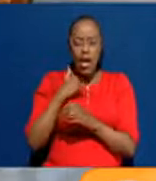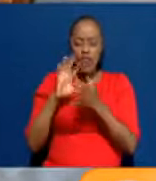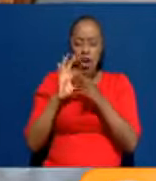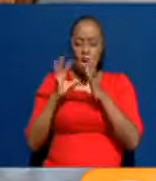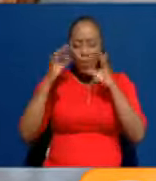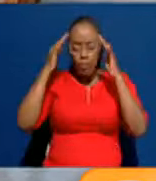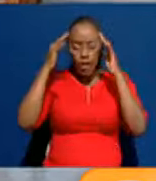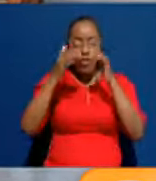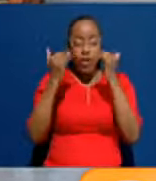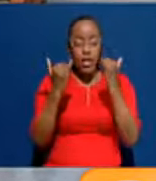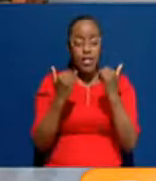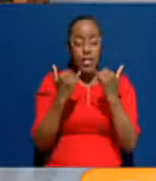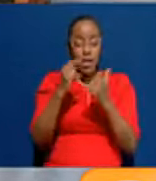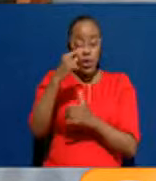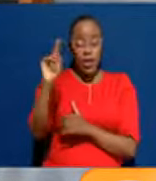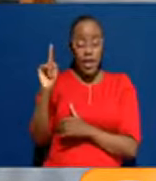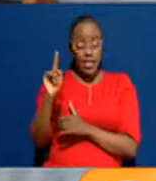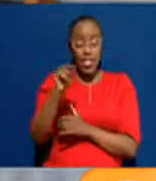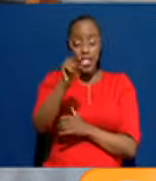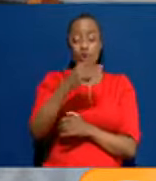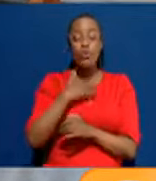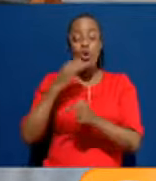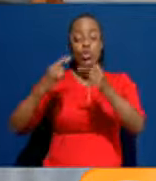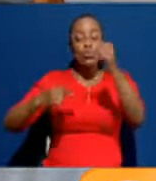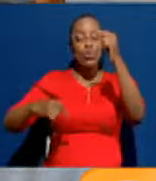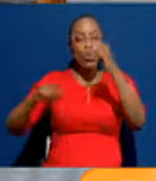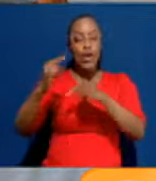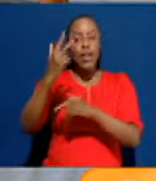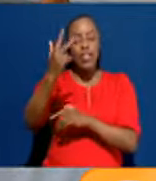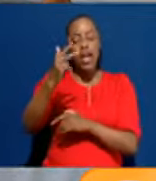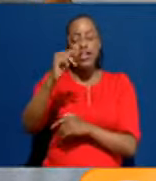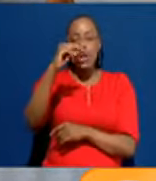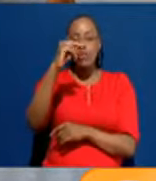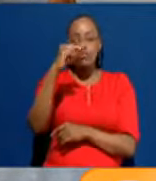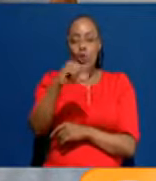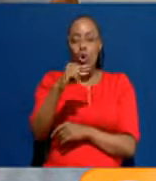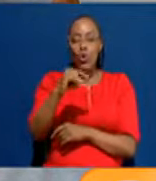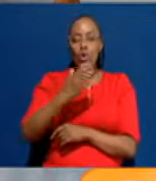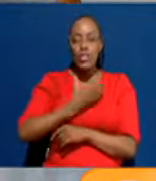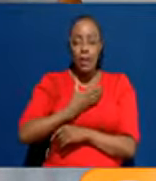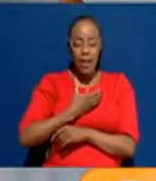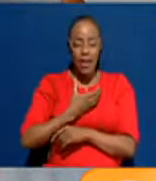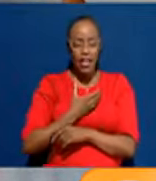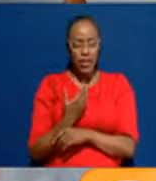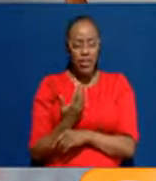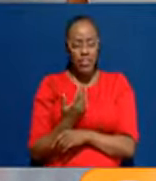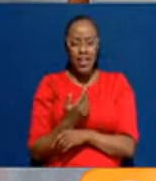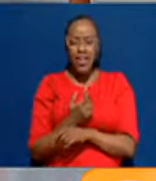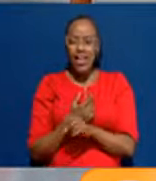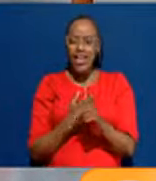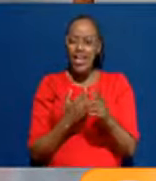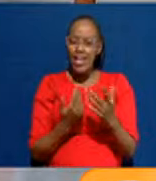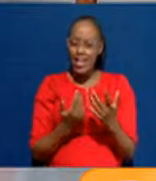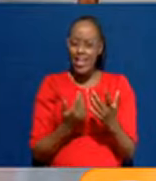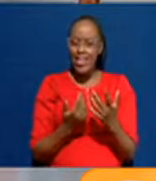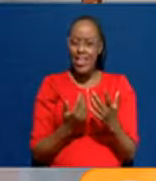focused on the Olympics, right? Absolutely, yes. And you want to win a 3rd gold medal. That's the big fish.